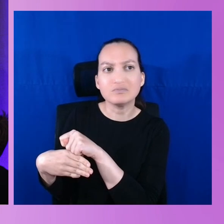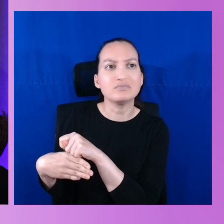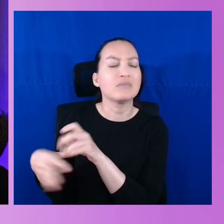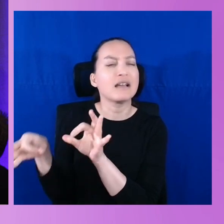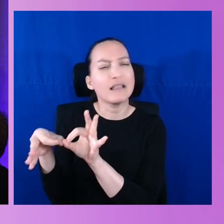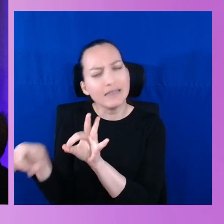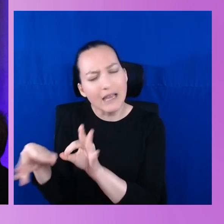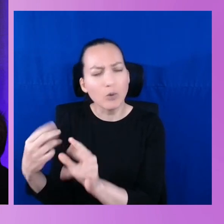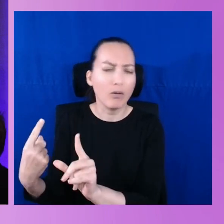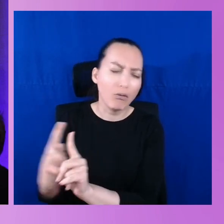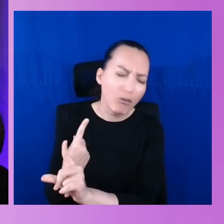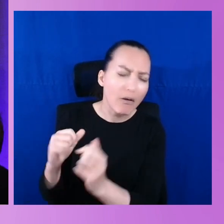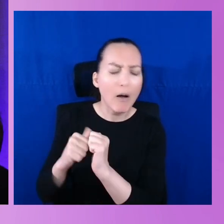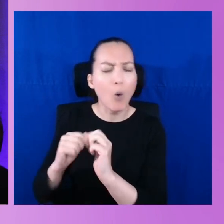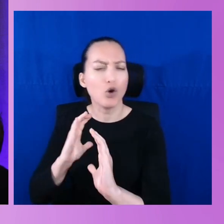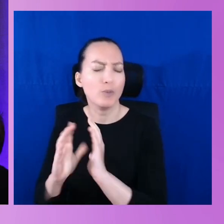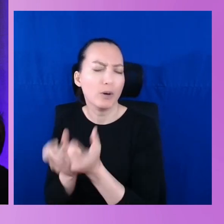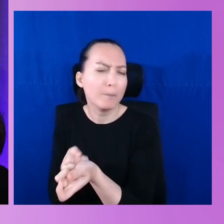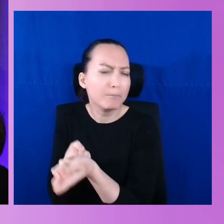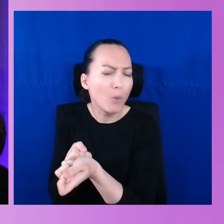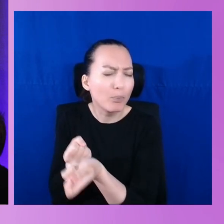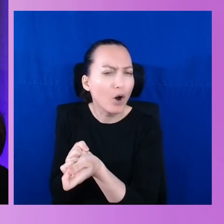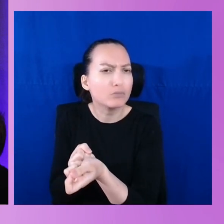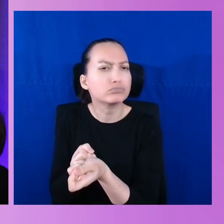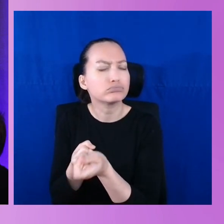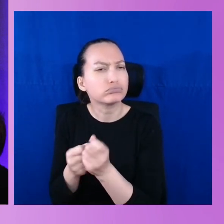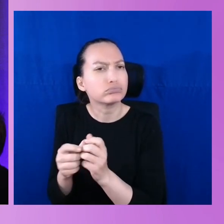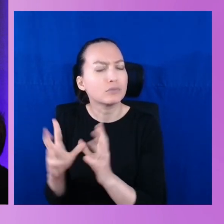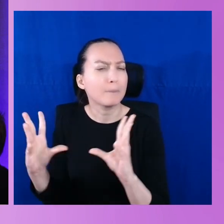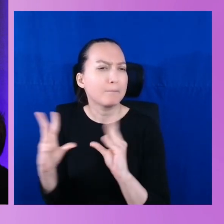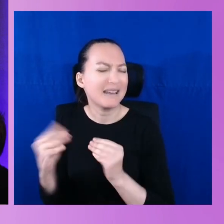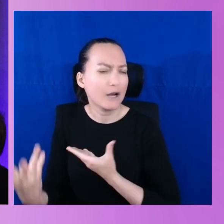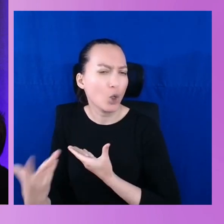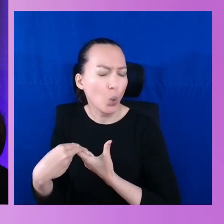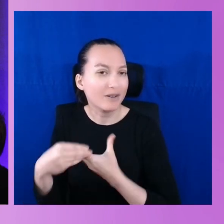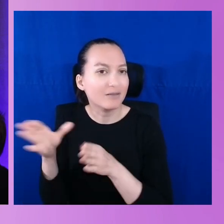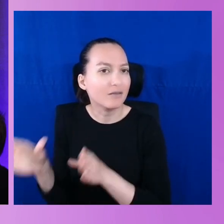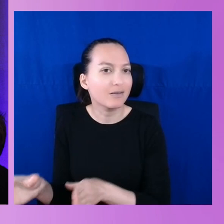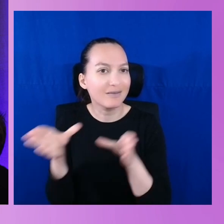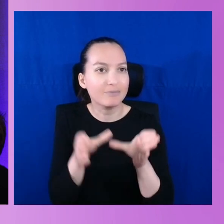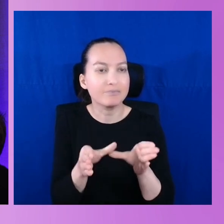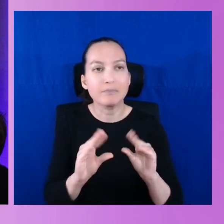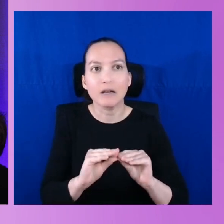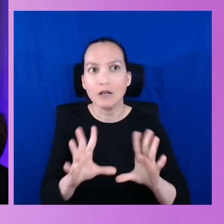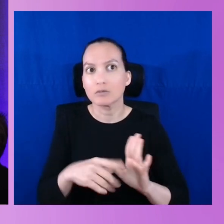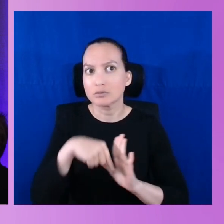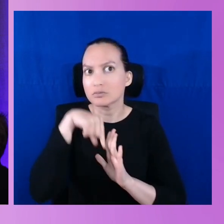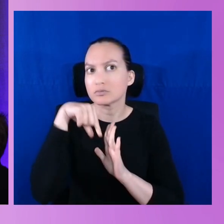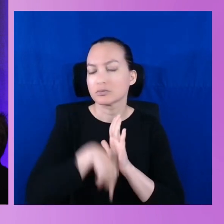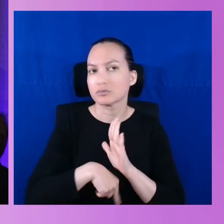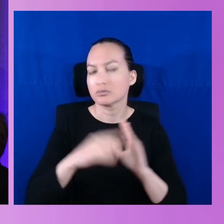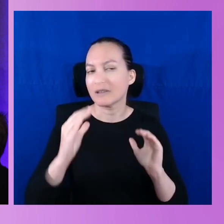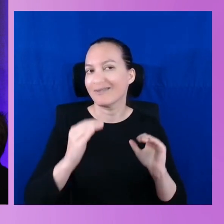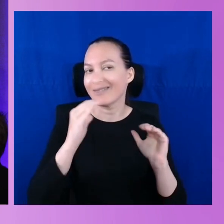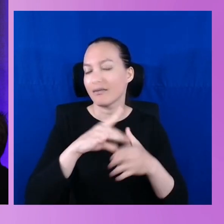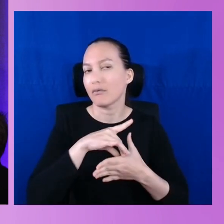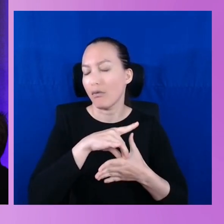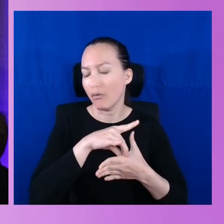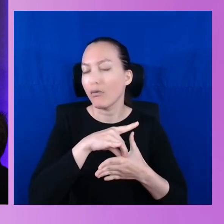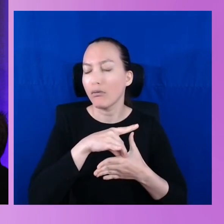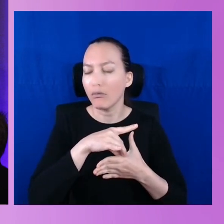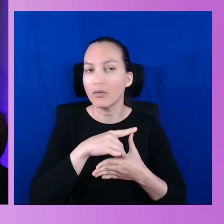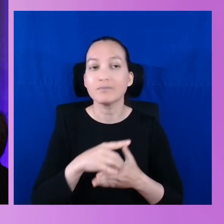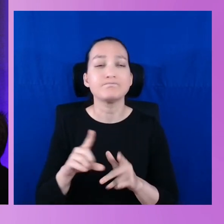how to communicate support, drive an inclusive meeting. And we've also put clearly way more advanced content up there. So I start with